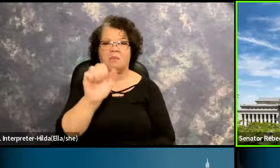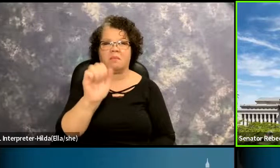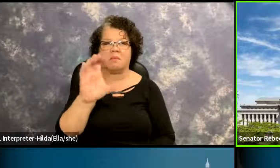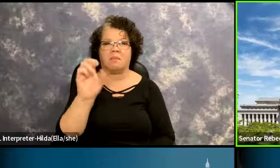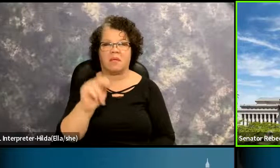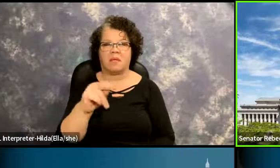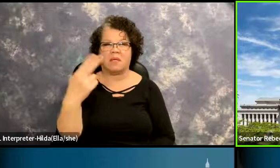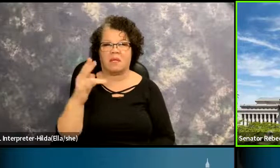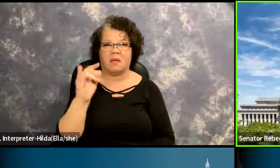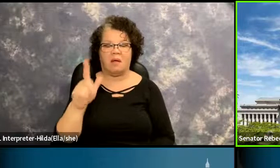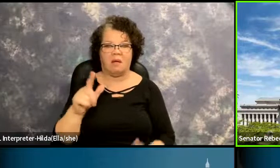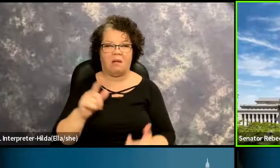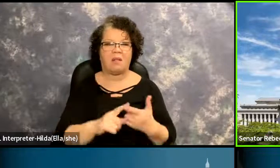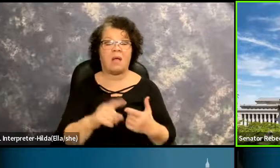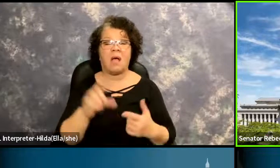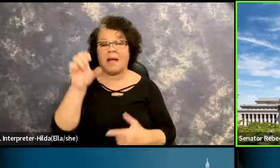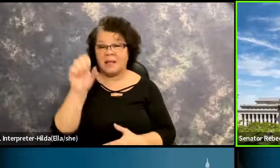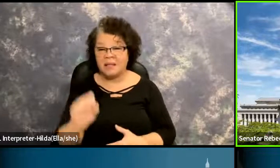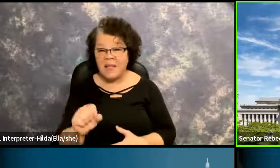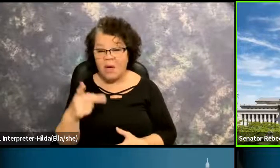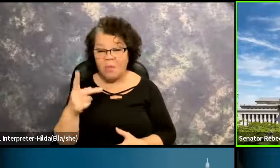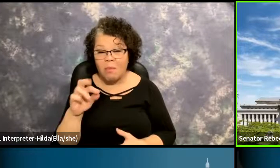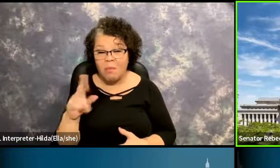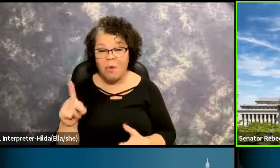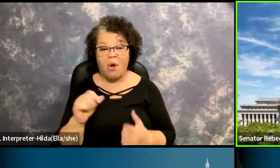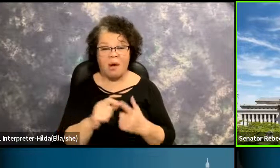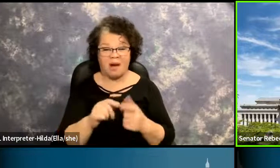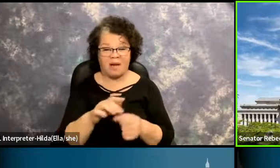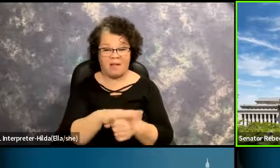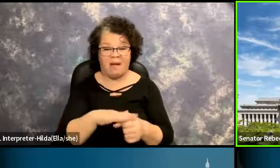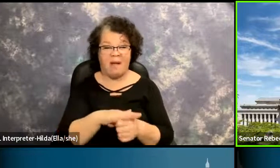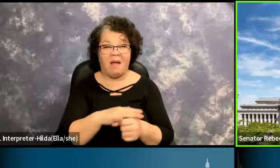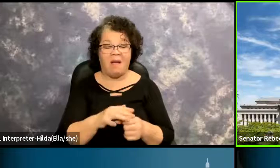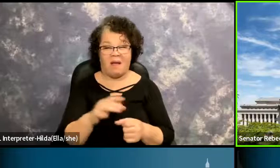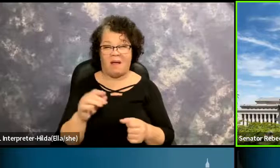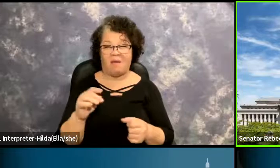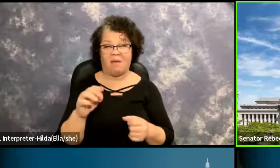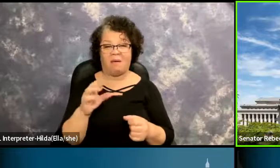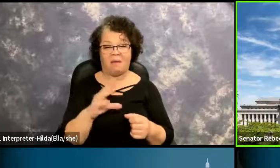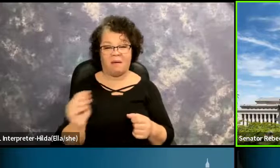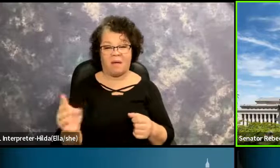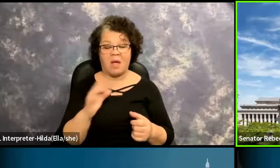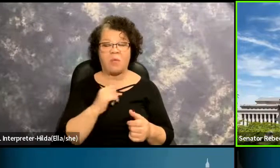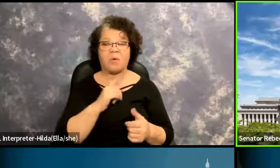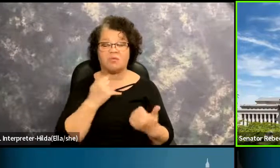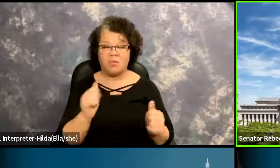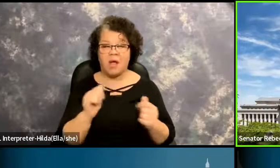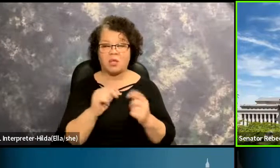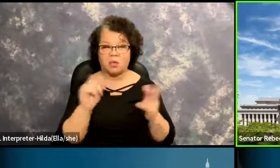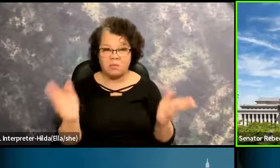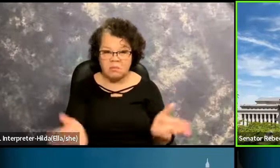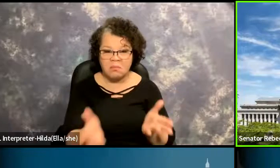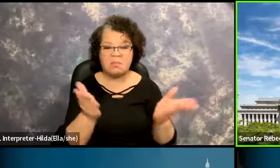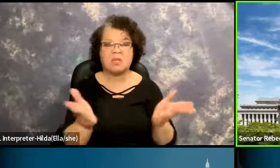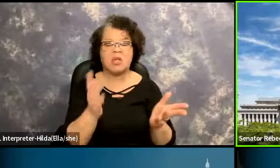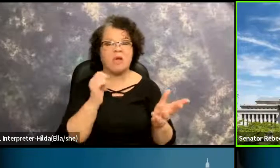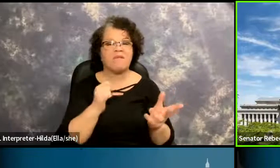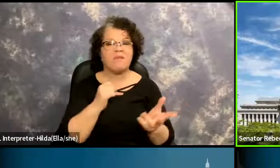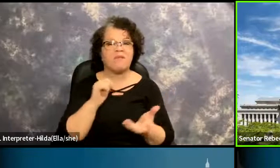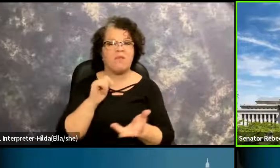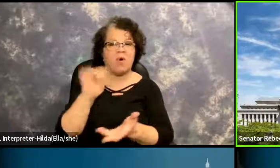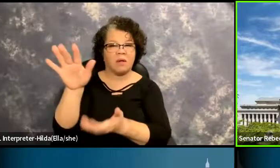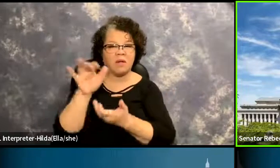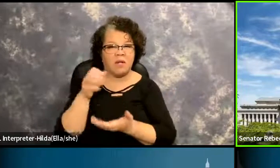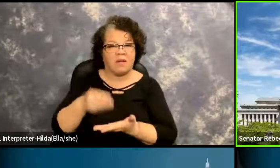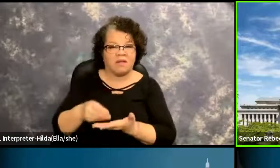area, and really throughout the 37th. So a big piece was trying to push for a proviso for getting more funding in